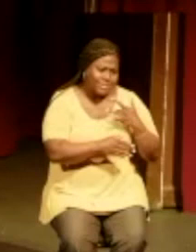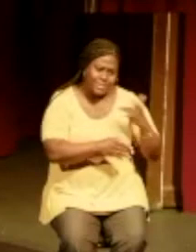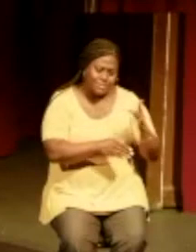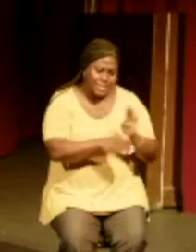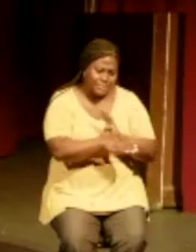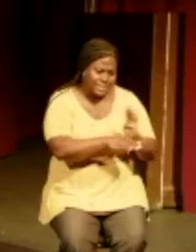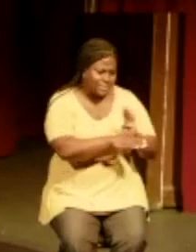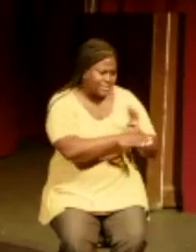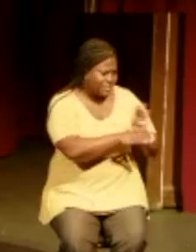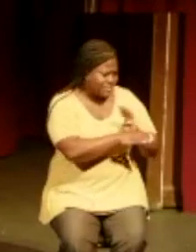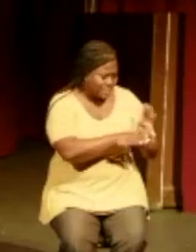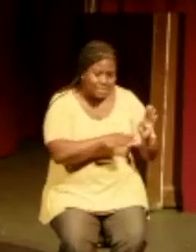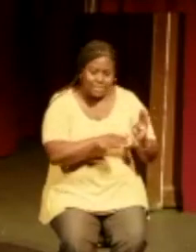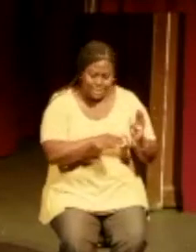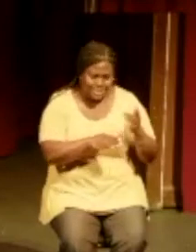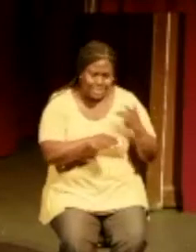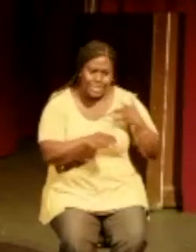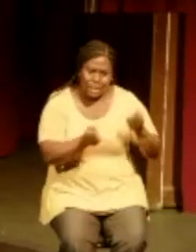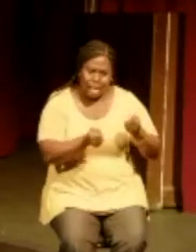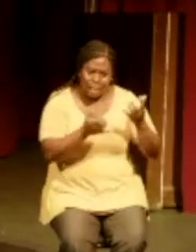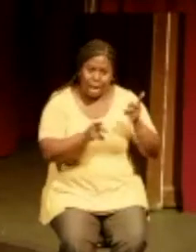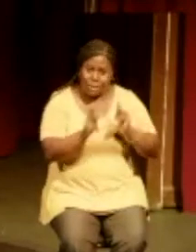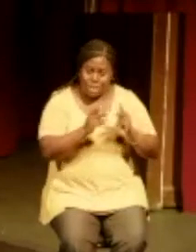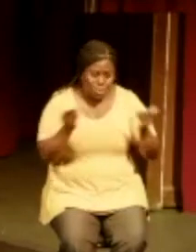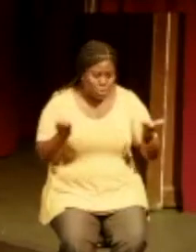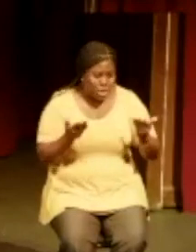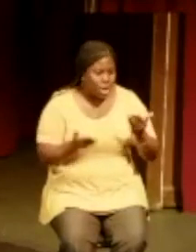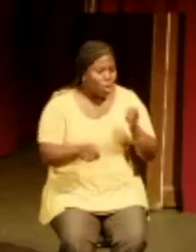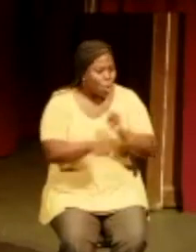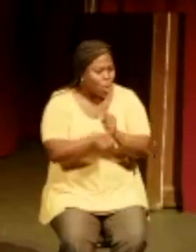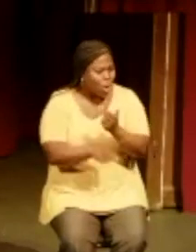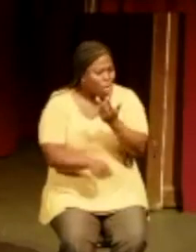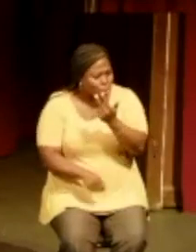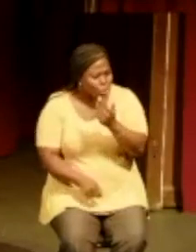uncommon for a lot of folks in here to work 13, 14,